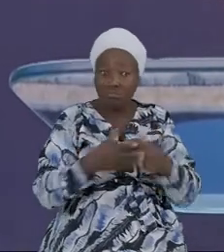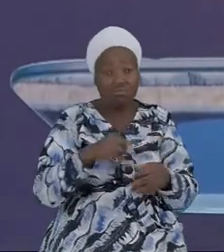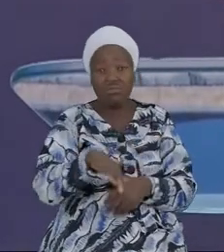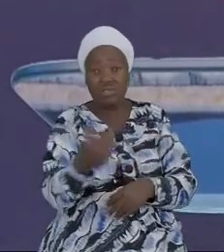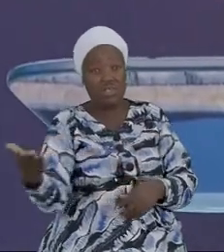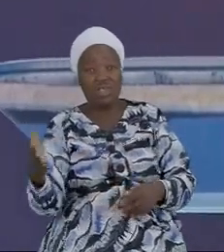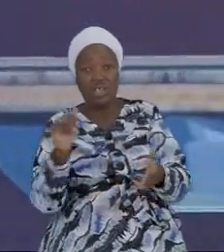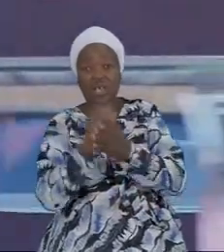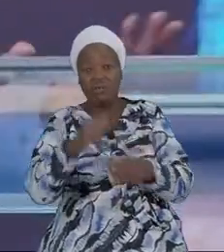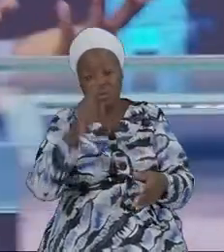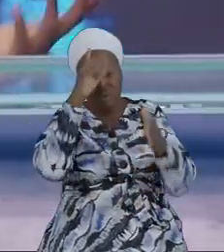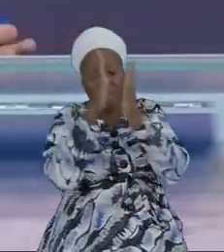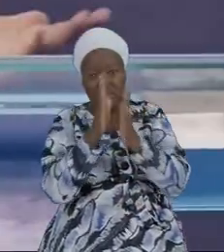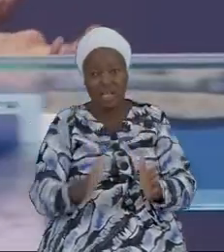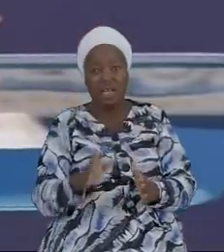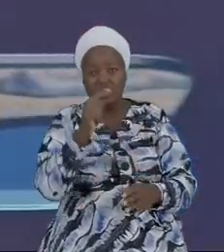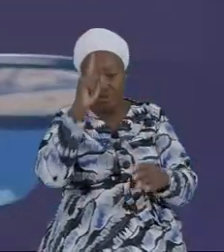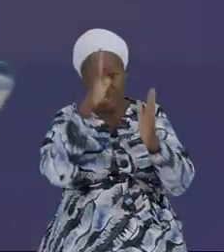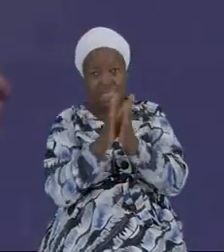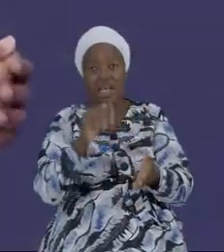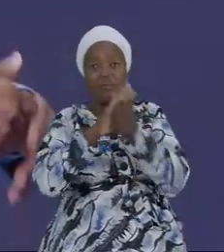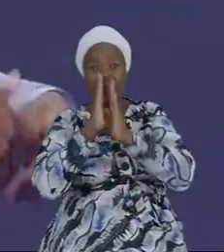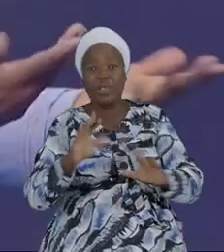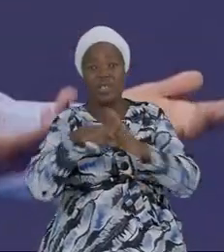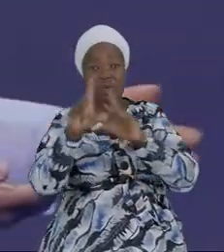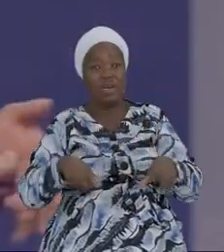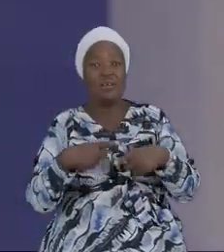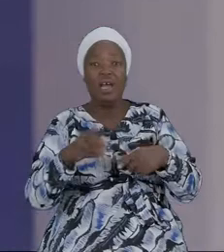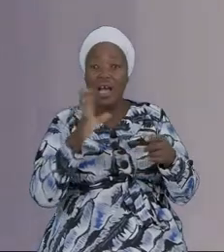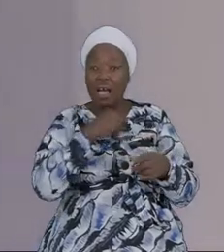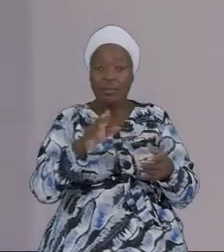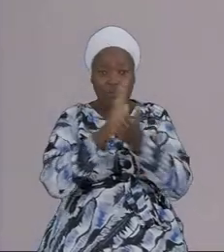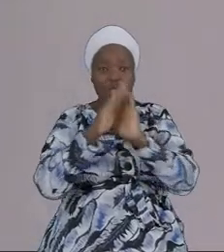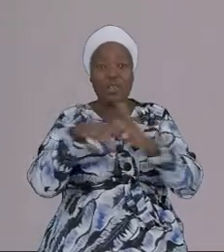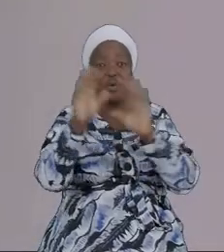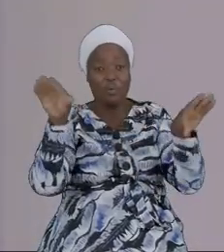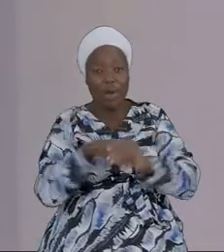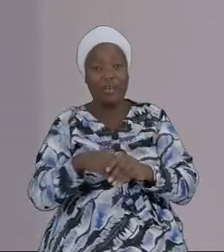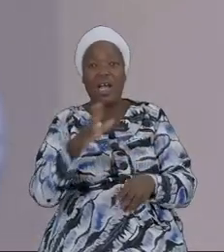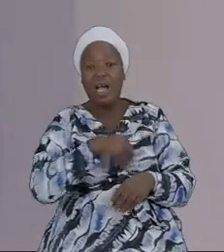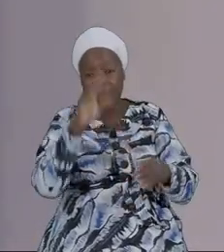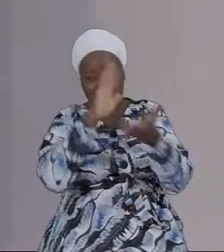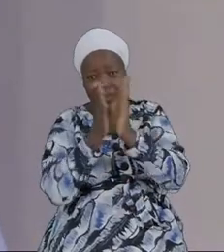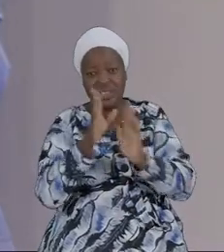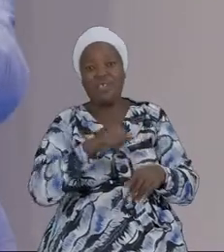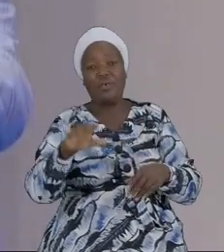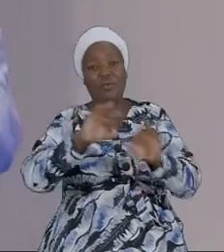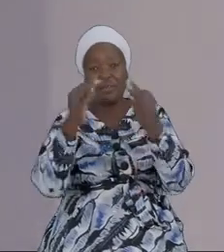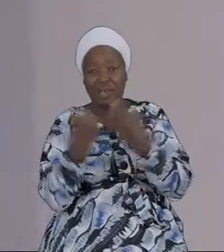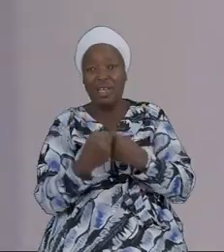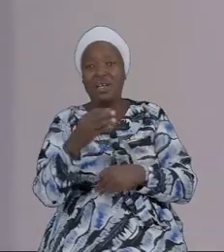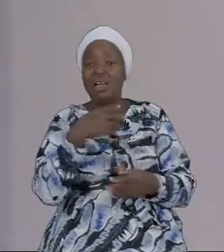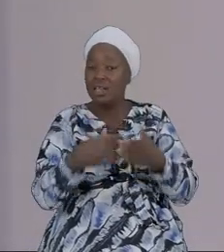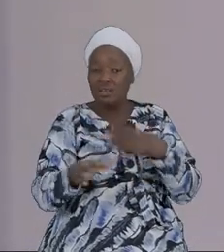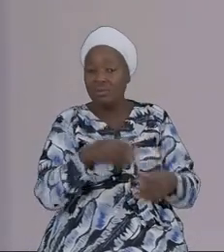things you desire peace in your life and peace in your marriage and peace in your family.